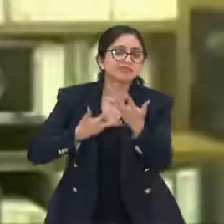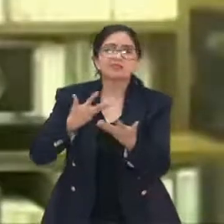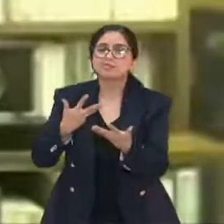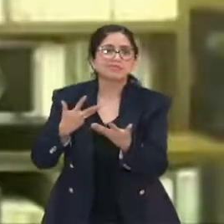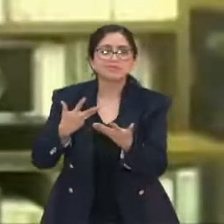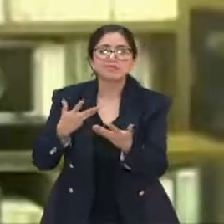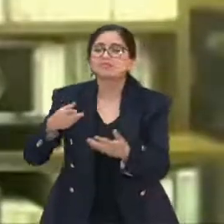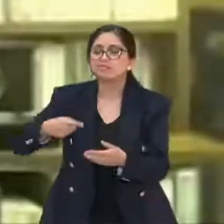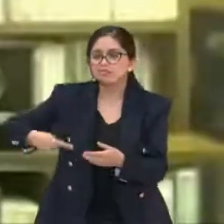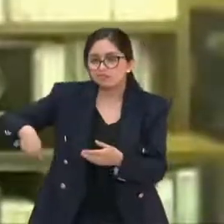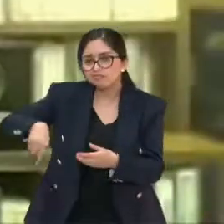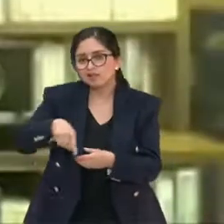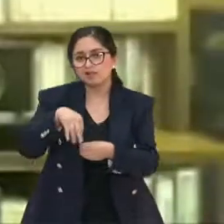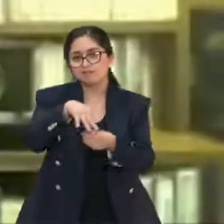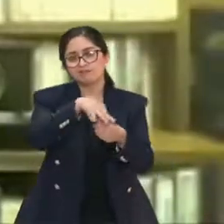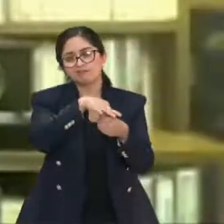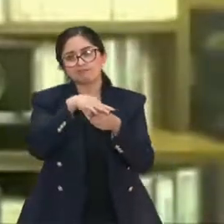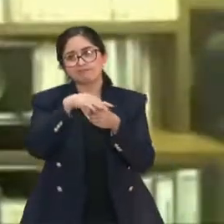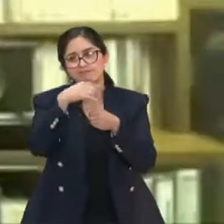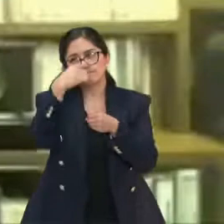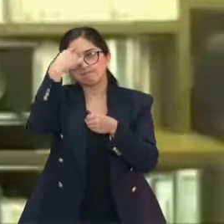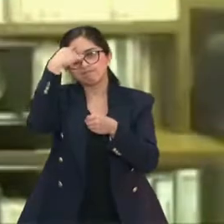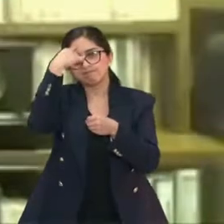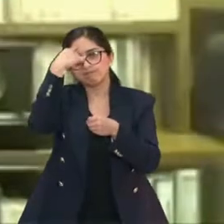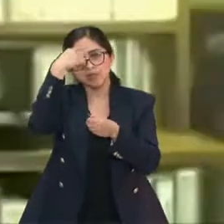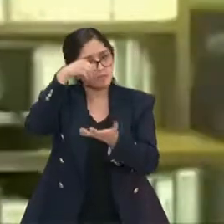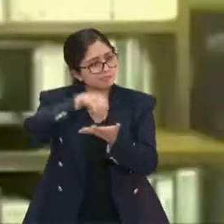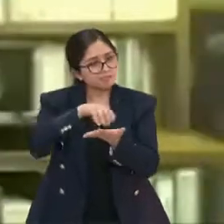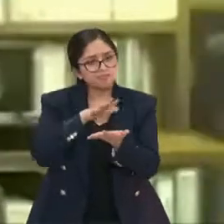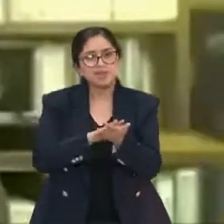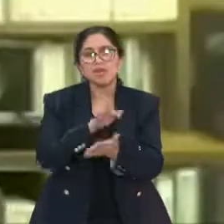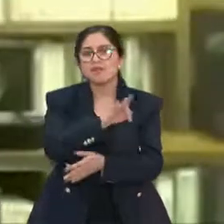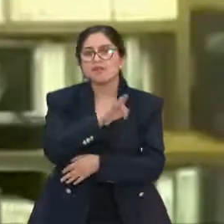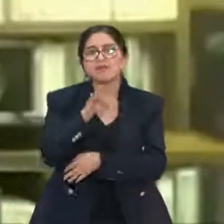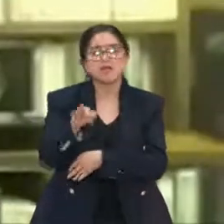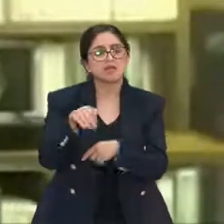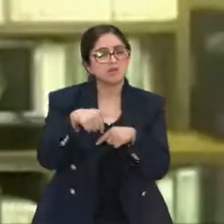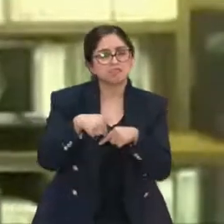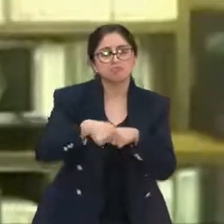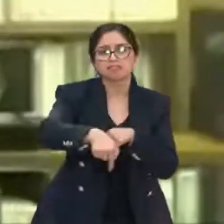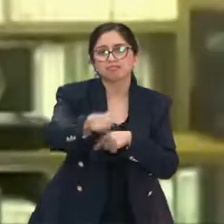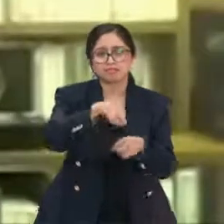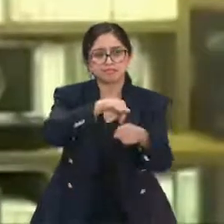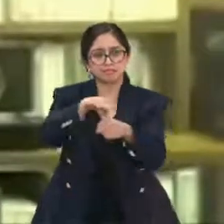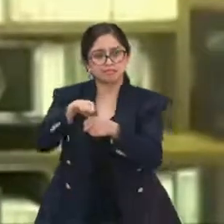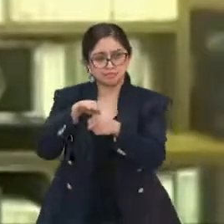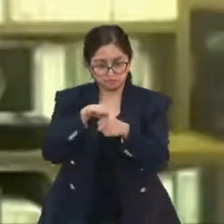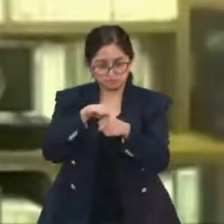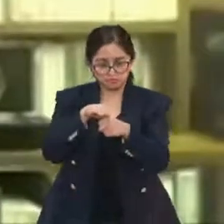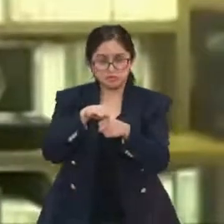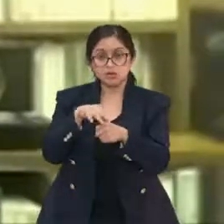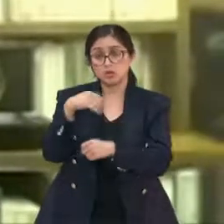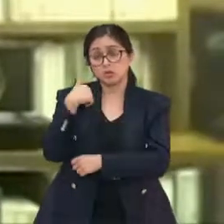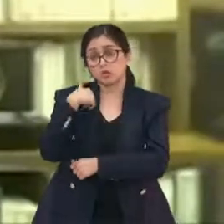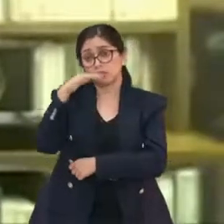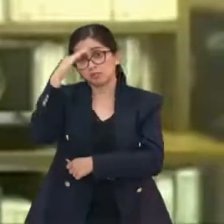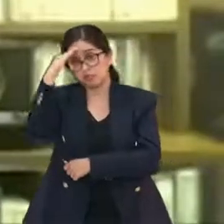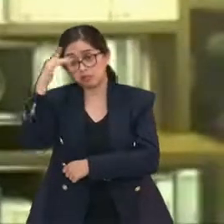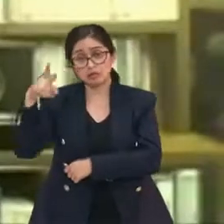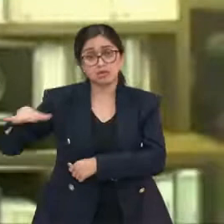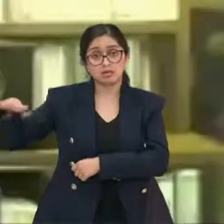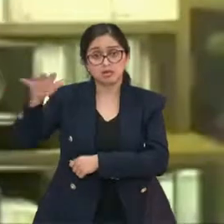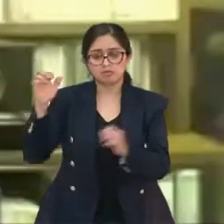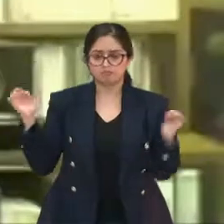very important or critical effort by the electoral body to keep the election date. So in general terms, I think that